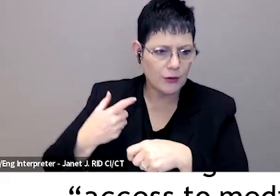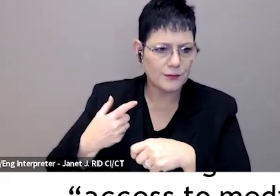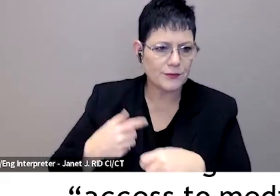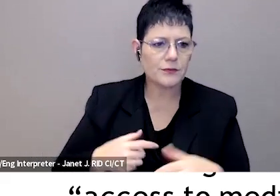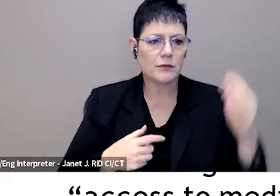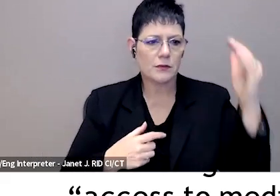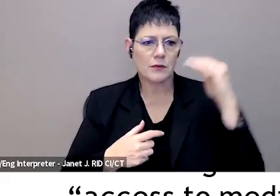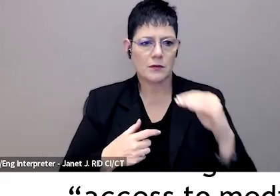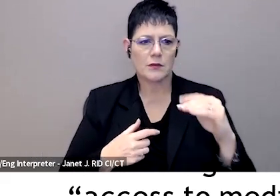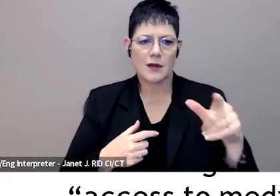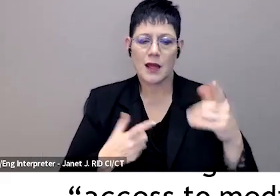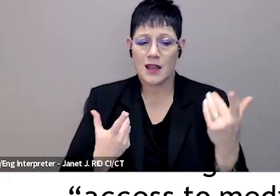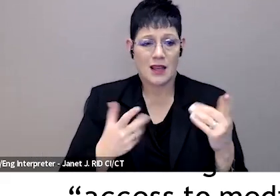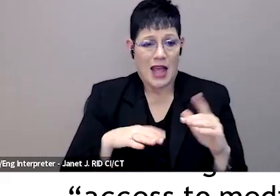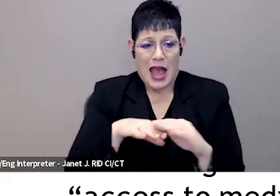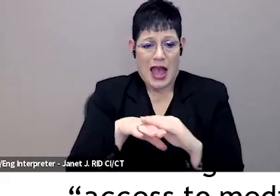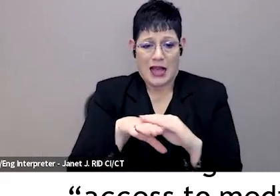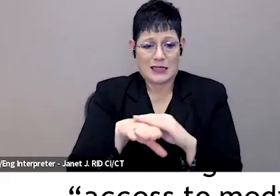got a long